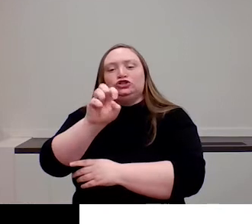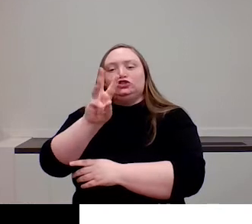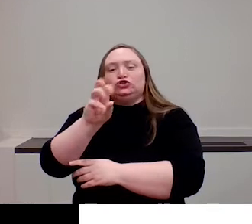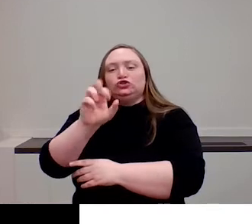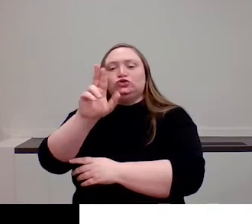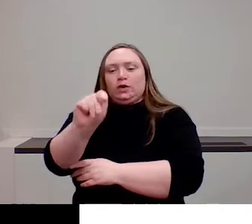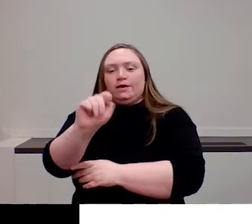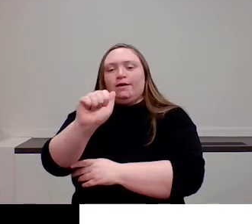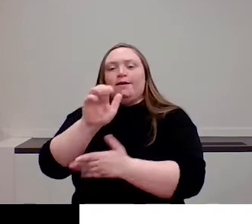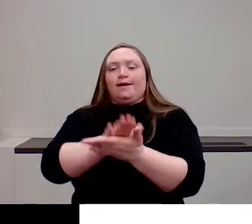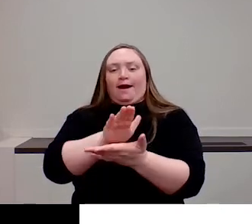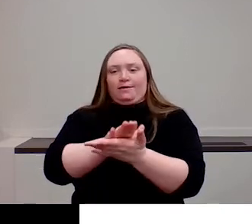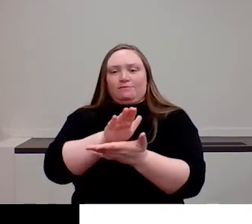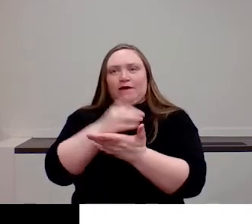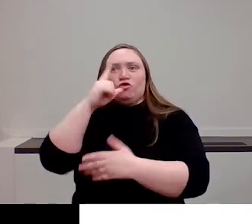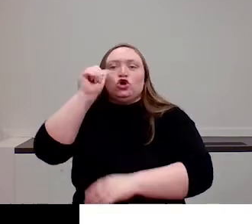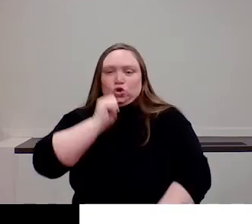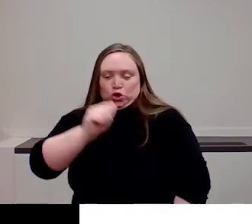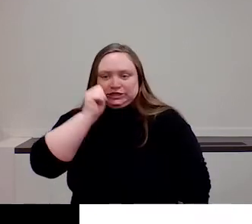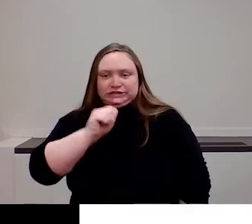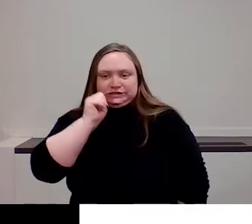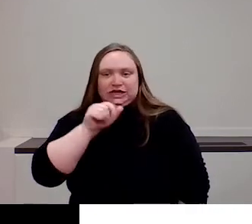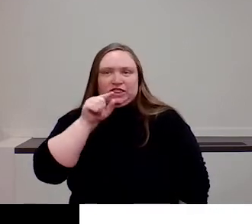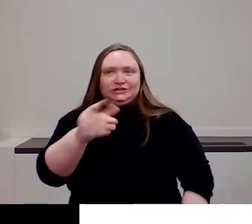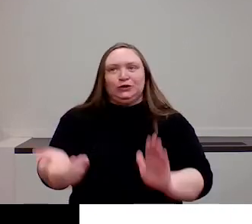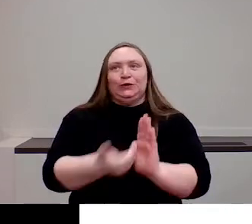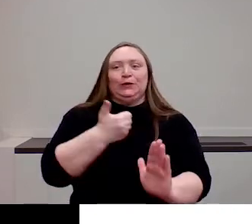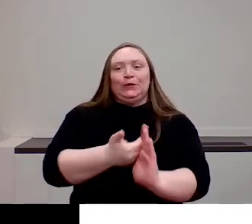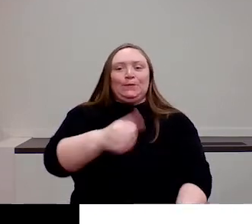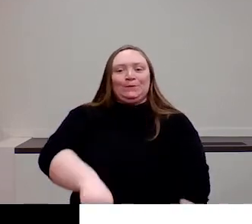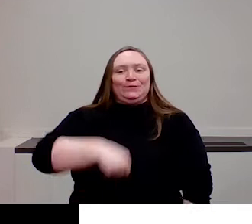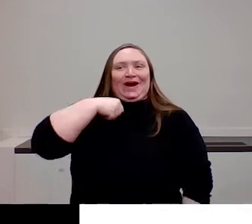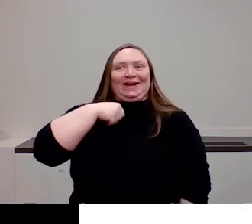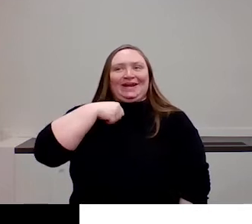for Girls, I'm sorry, and this is their new Pride chant.